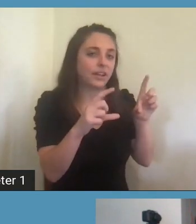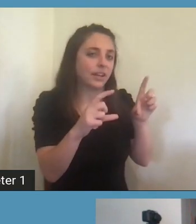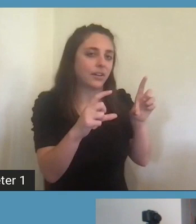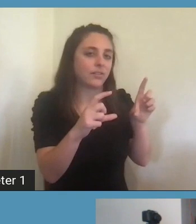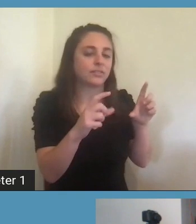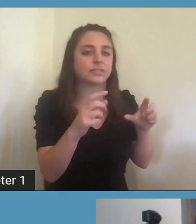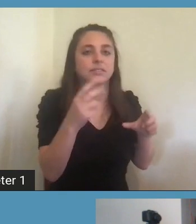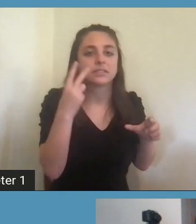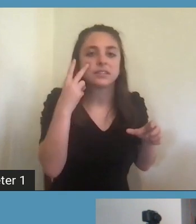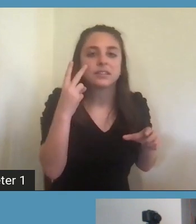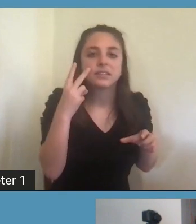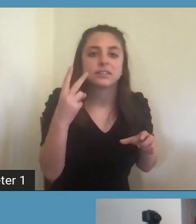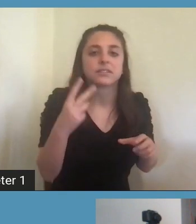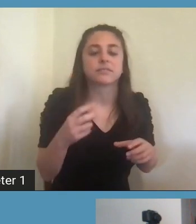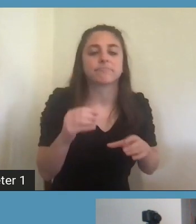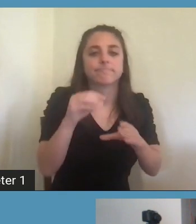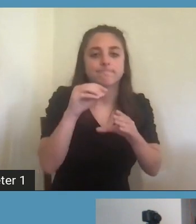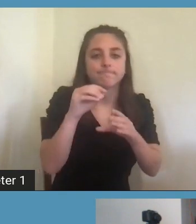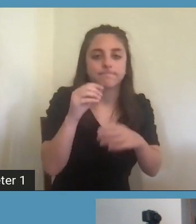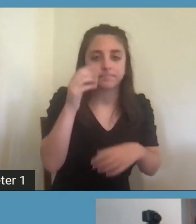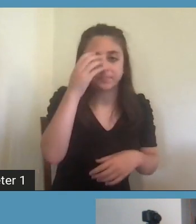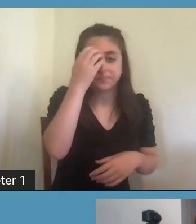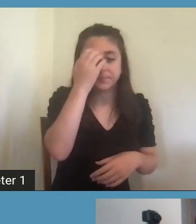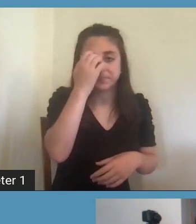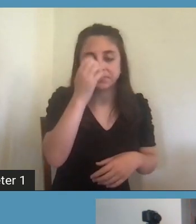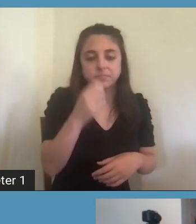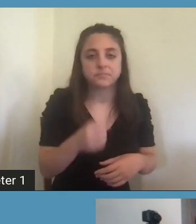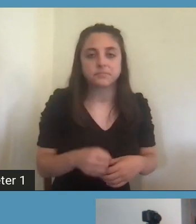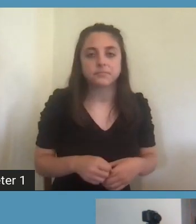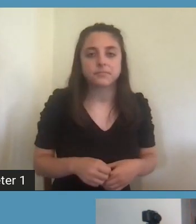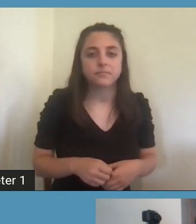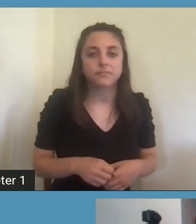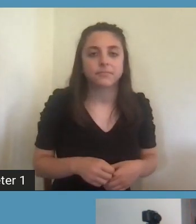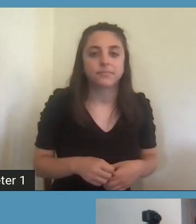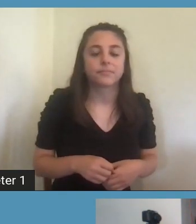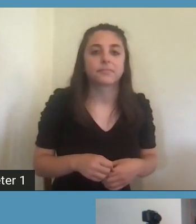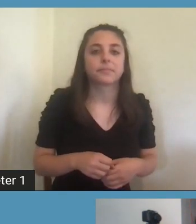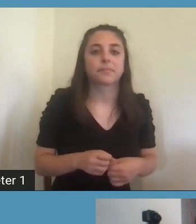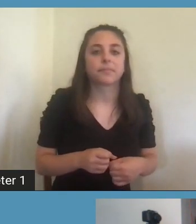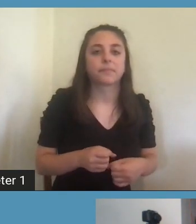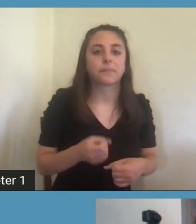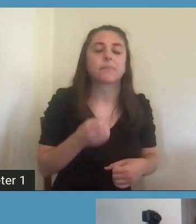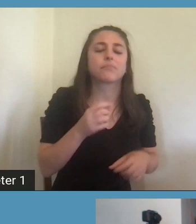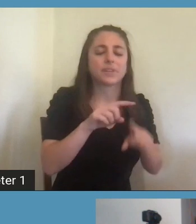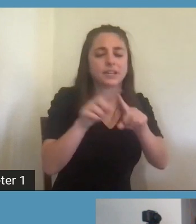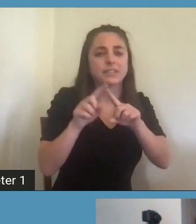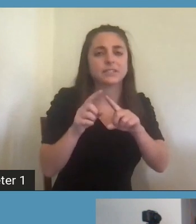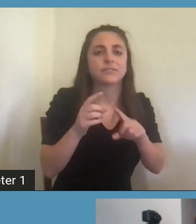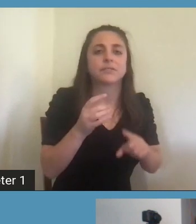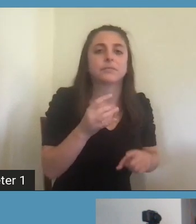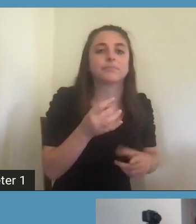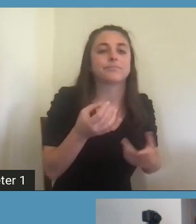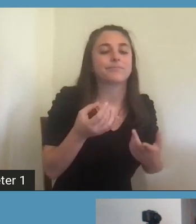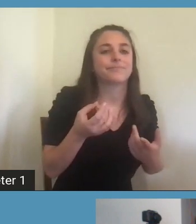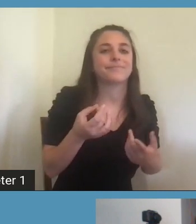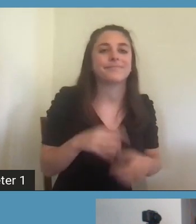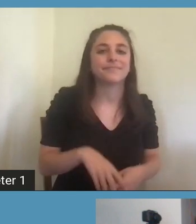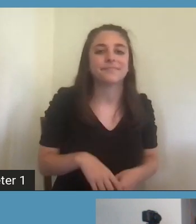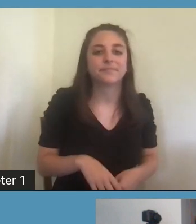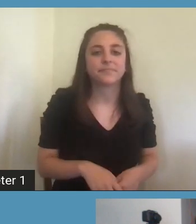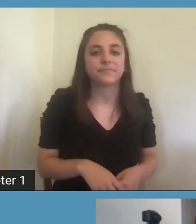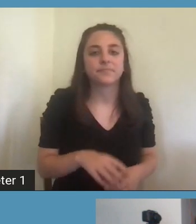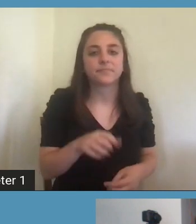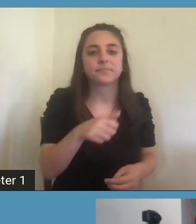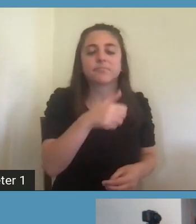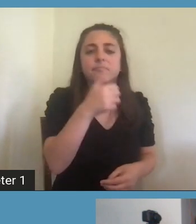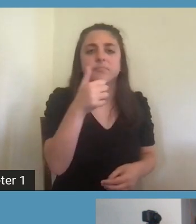but not necessarily everything else, my light stands and somebody else's foot. The other thing